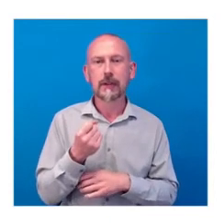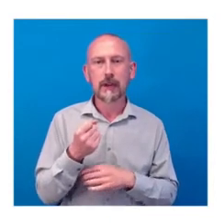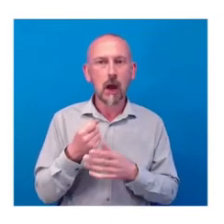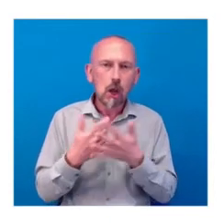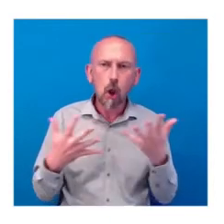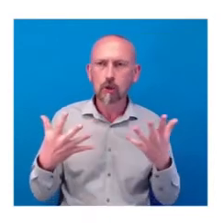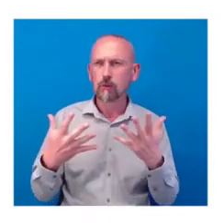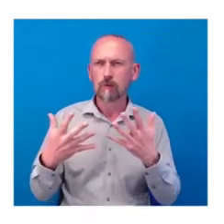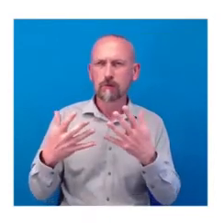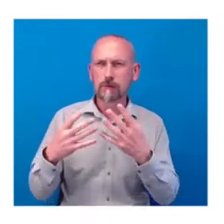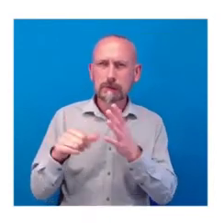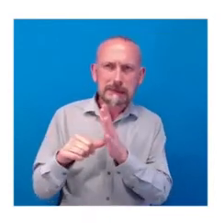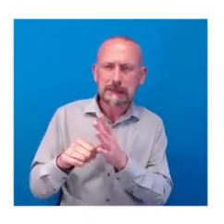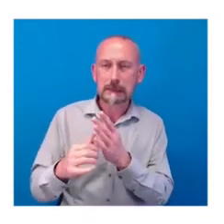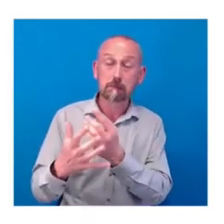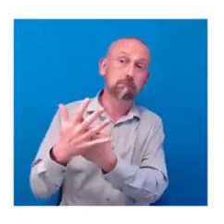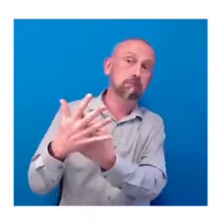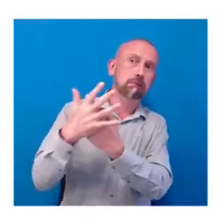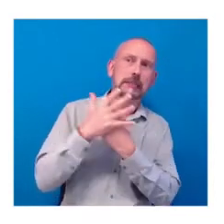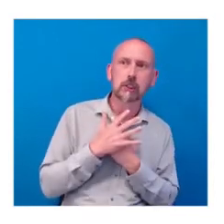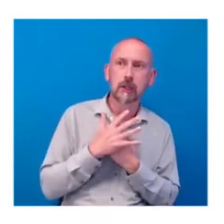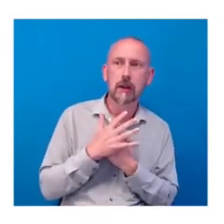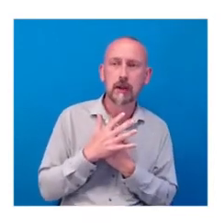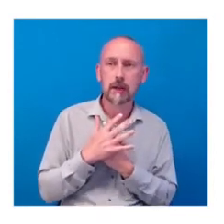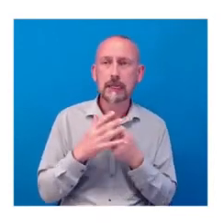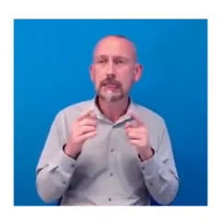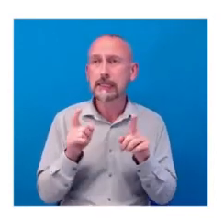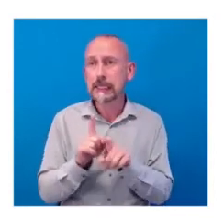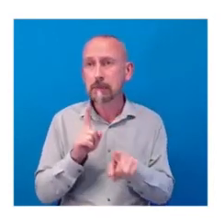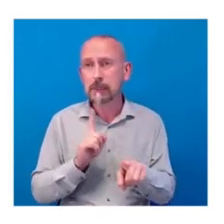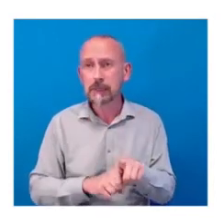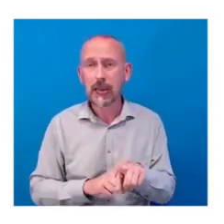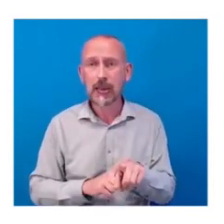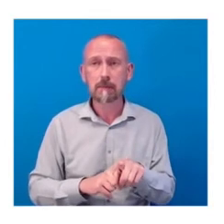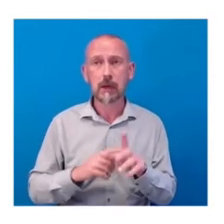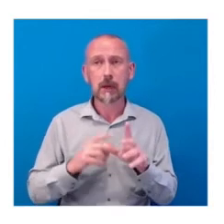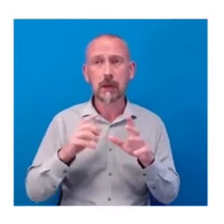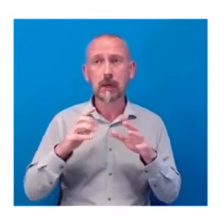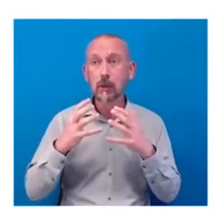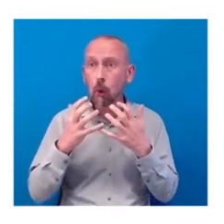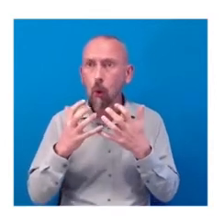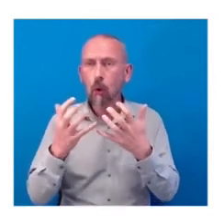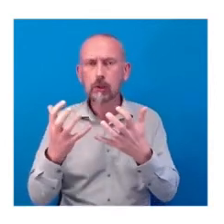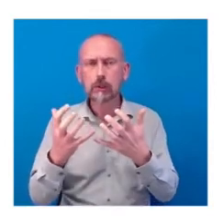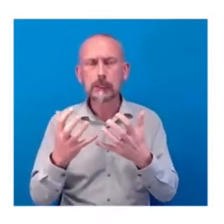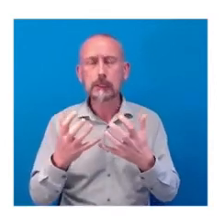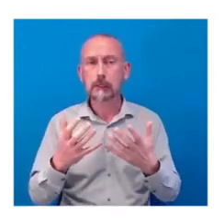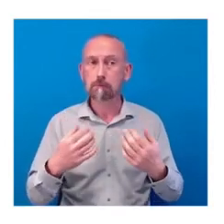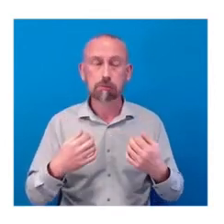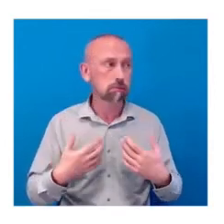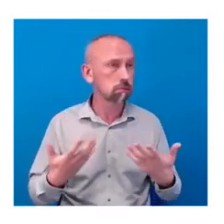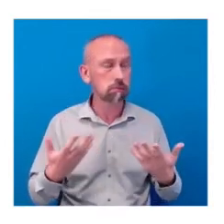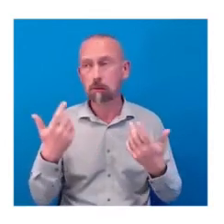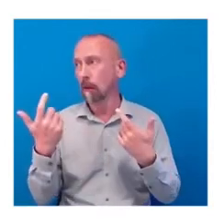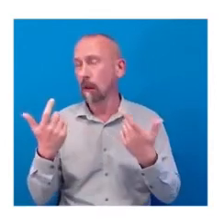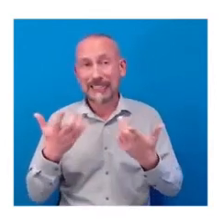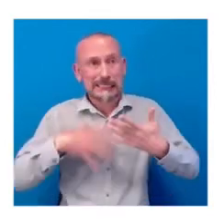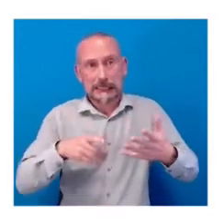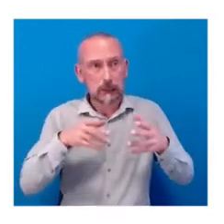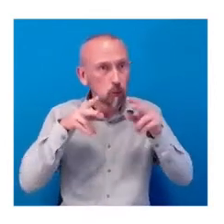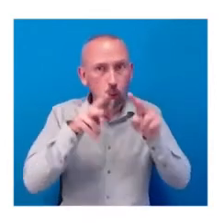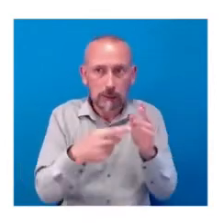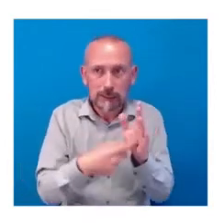on the other side, audiences are really reliant on television and online services more than ever, you know, stuck at home.